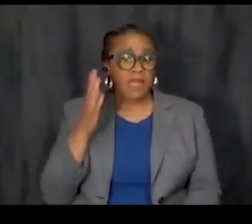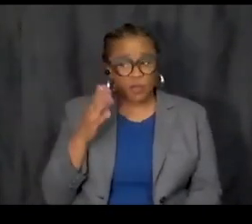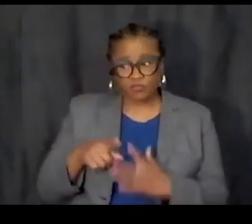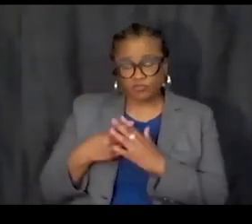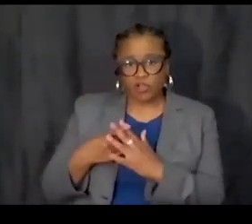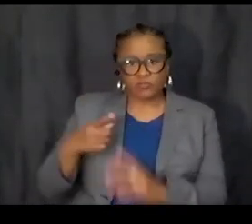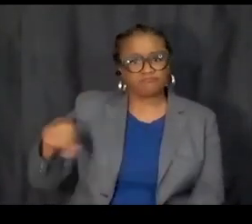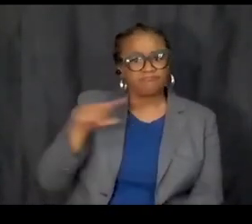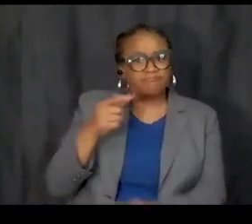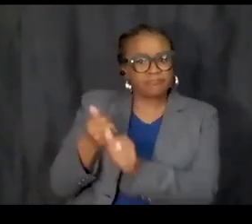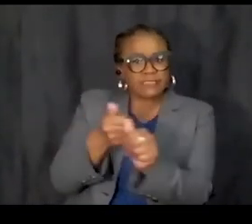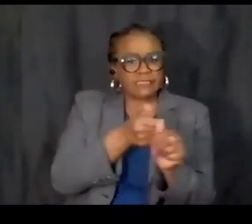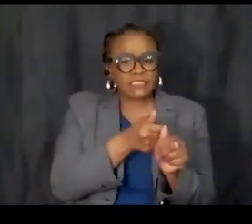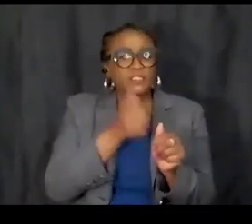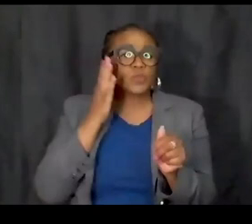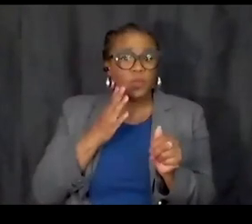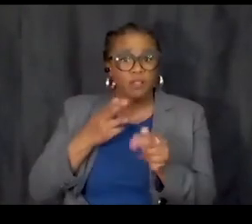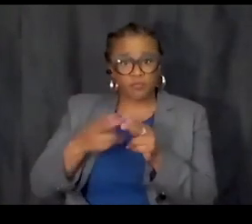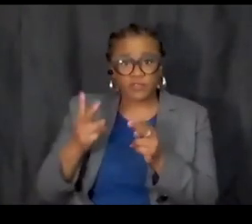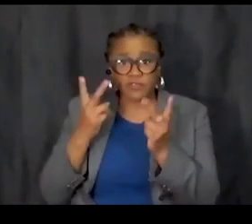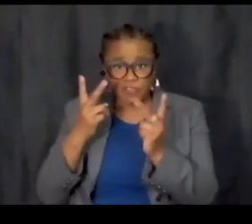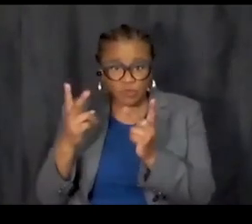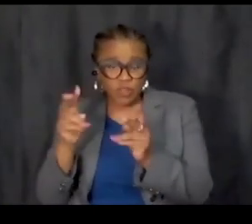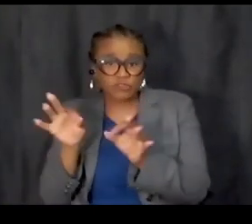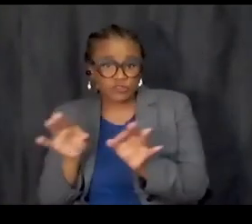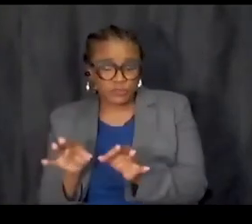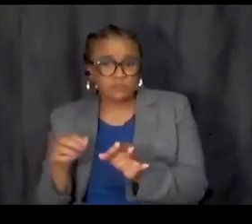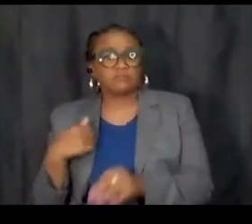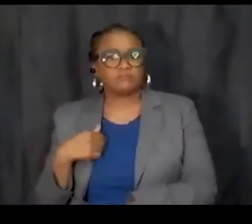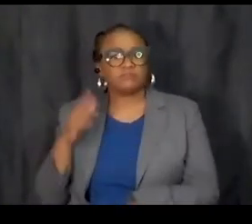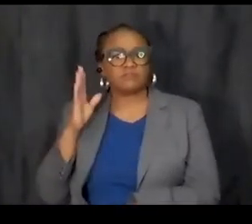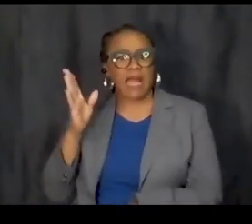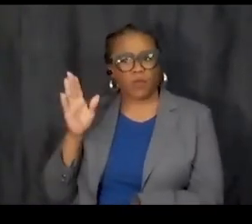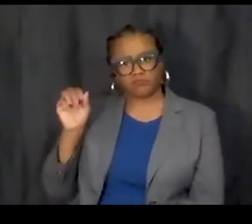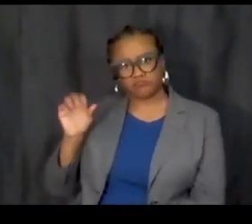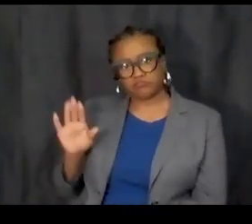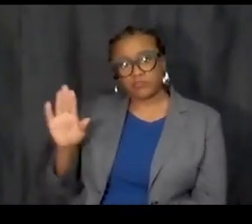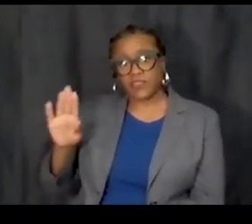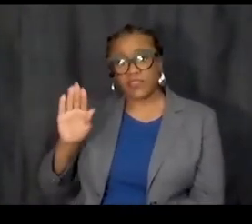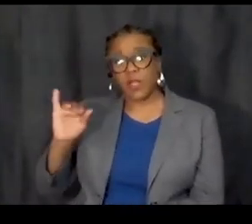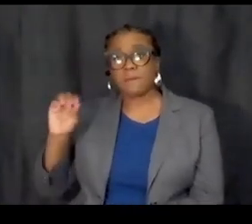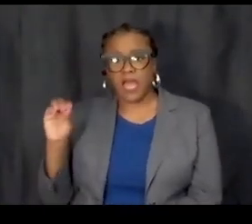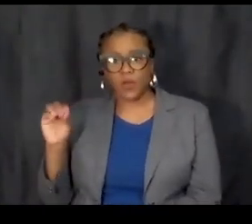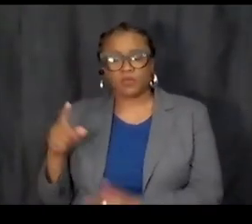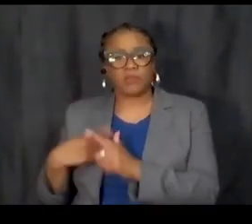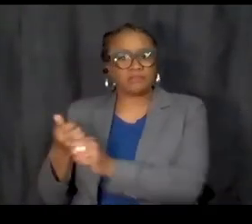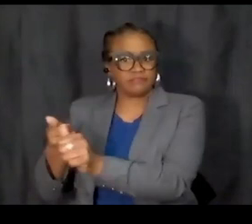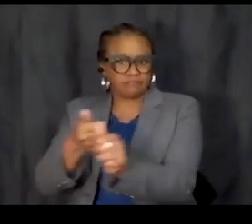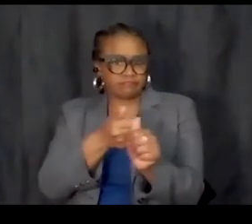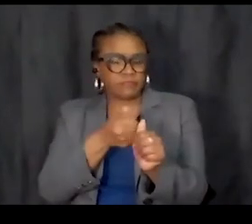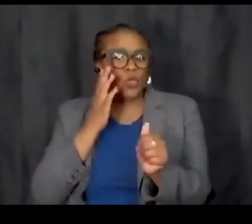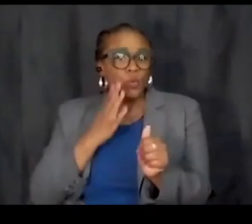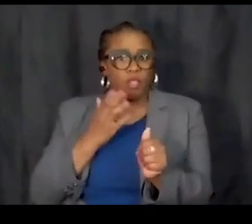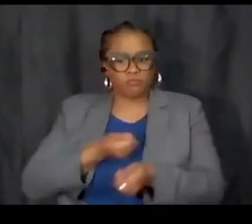I'll start off by having each poet do a brief visual description, and I'll read their bio. After that, each poet will read one